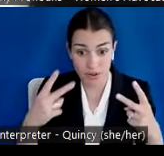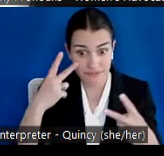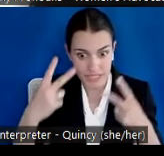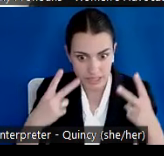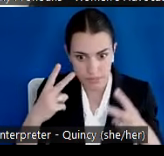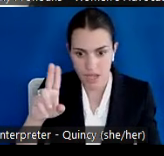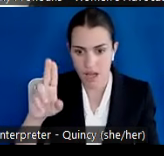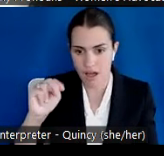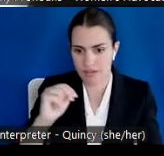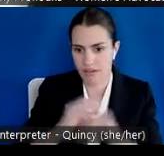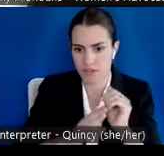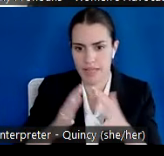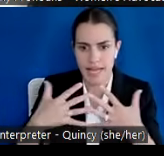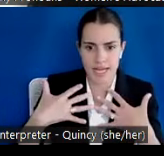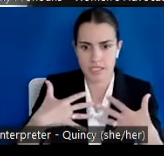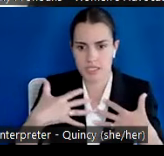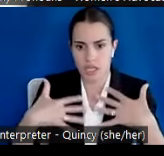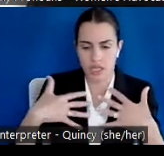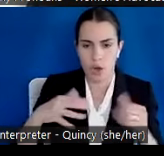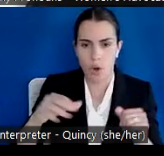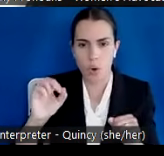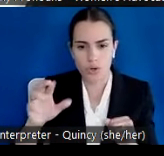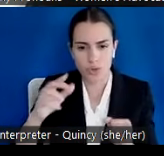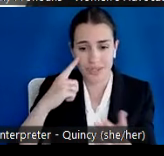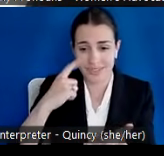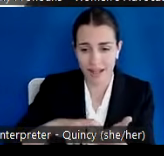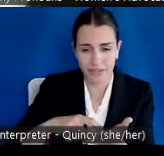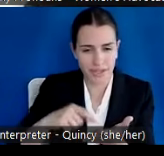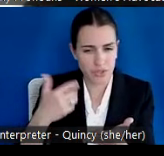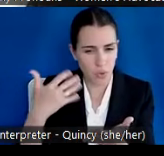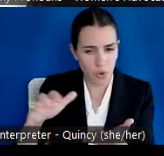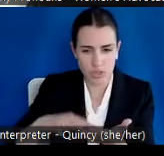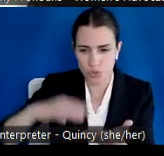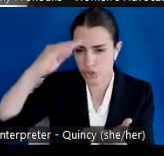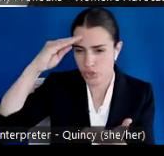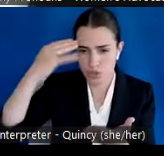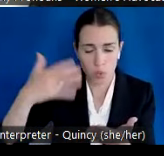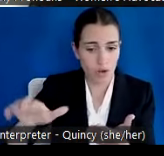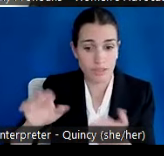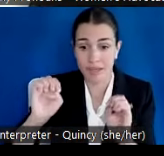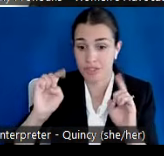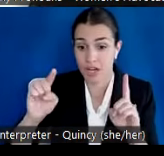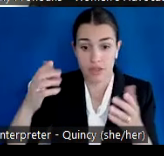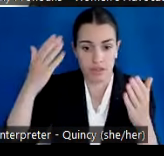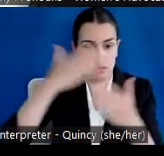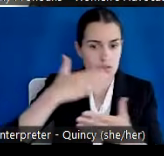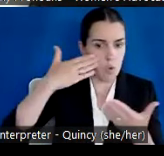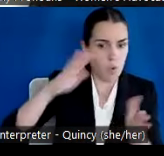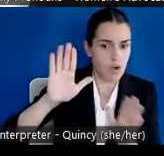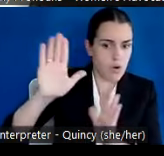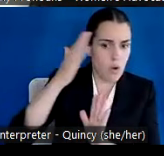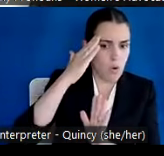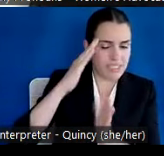people you can tell that they don't want to learn, or that they don't want to be educated, or they don't want to know, like even dismissal